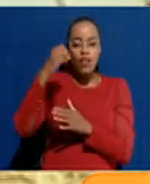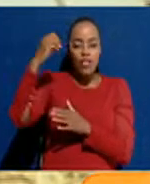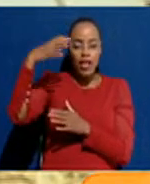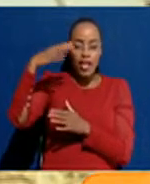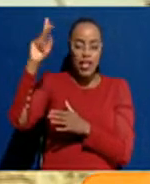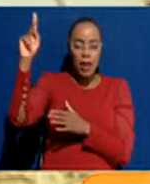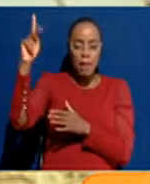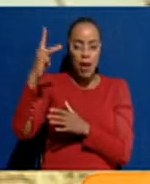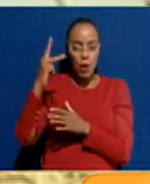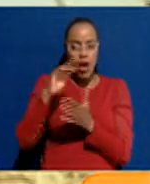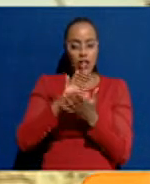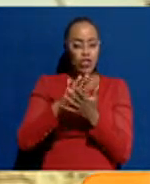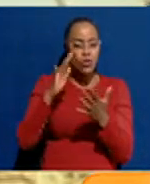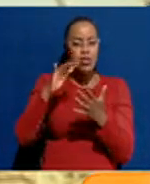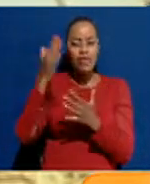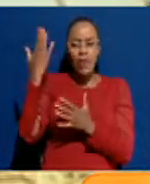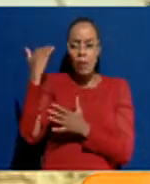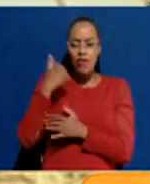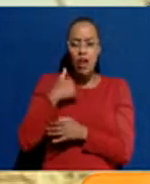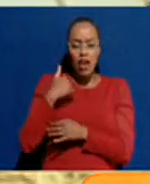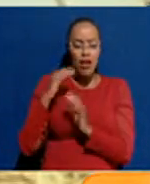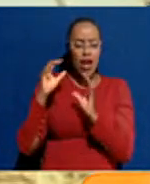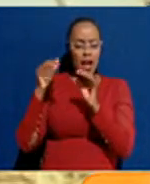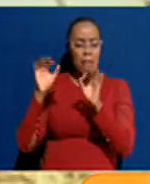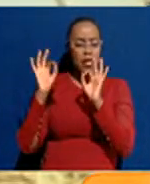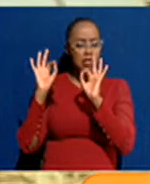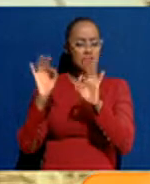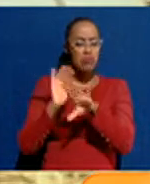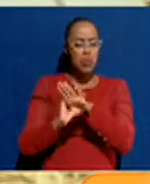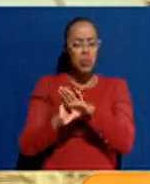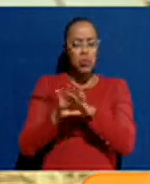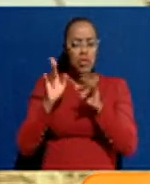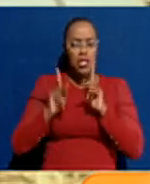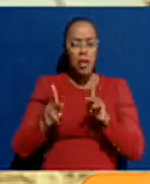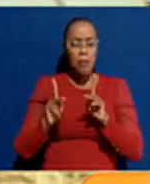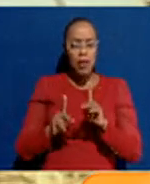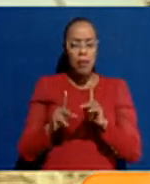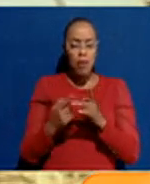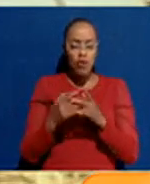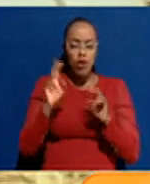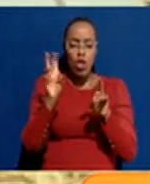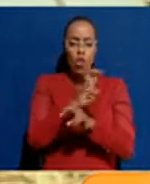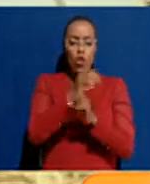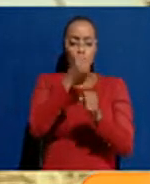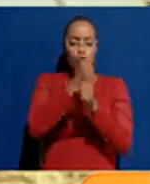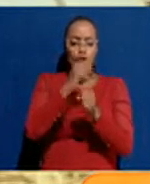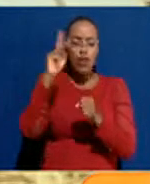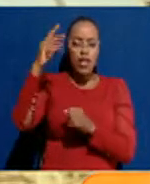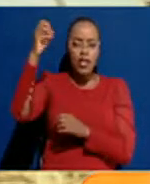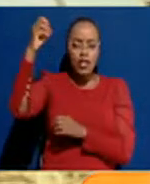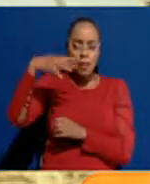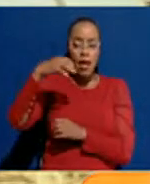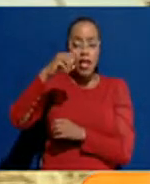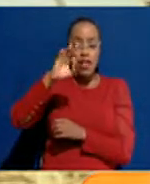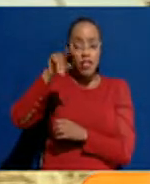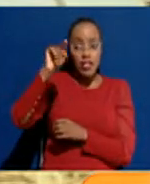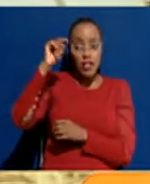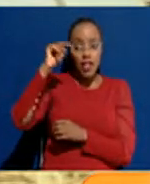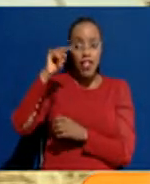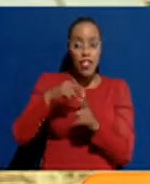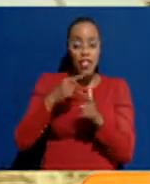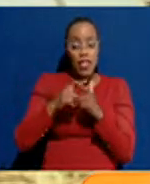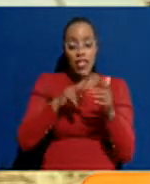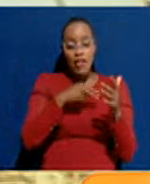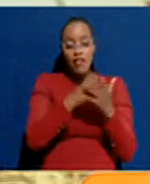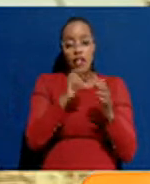days Kenya Power was known as the company of choice, where people would look for employment in Kenya Power. If they failed, then they would look